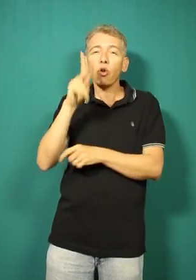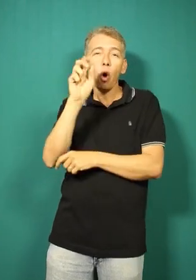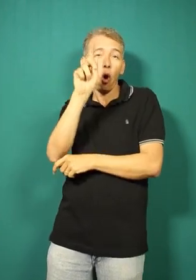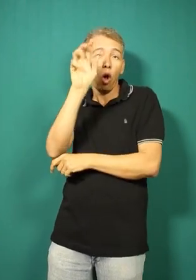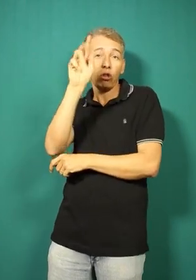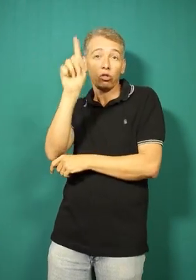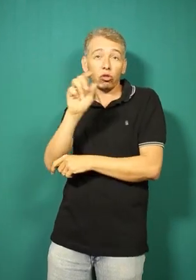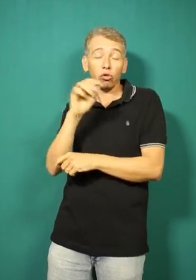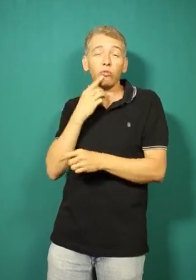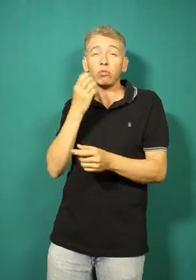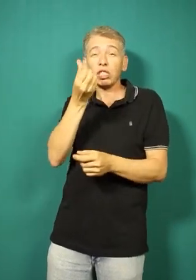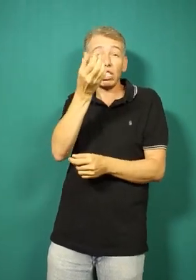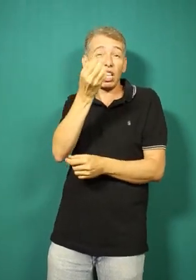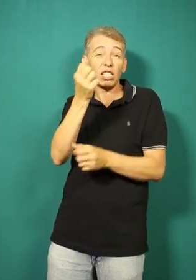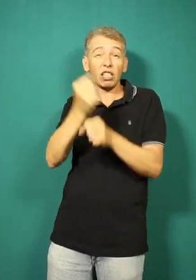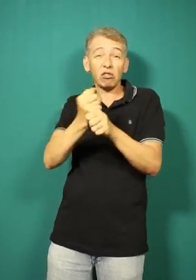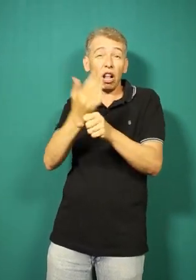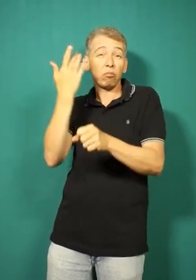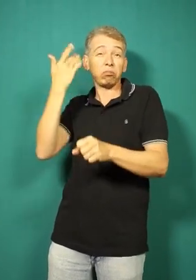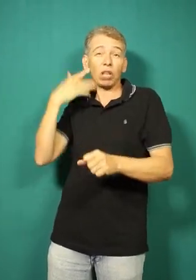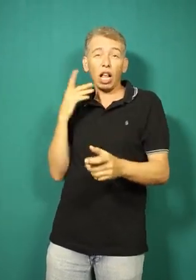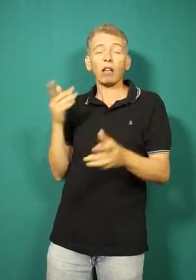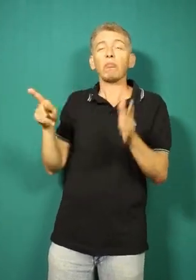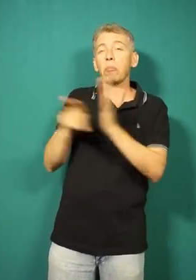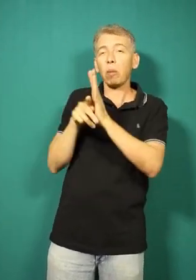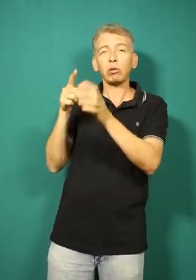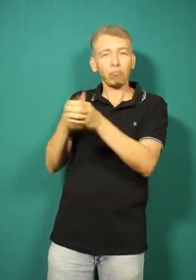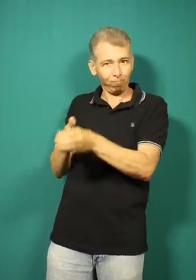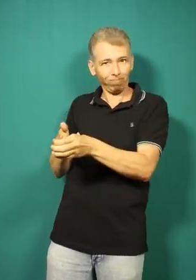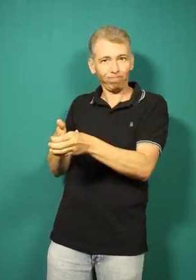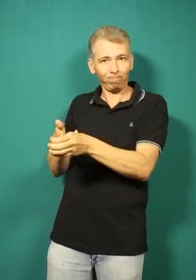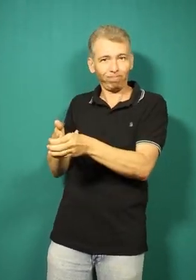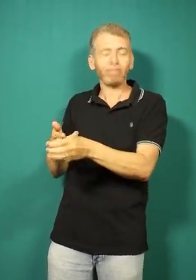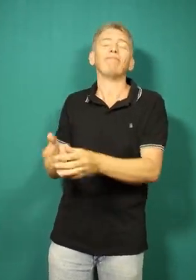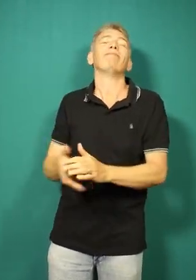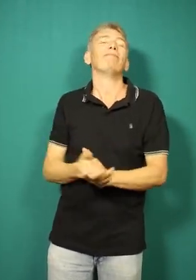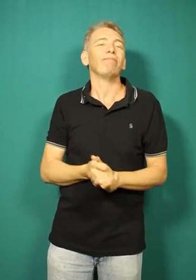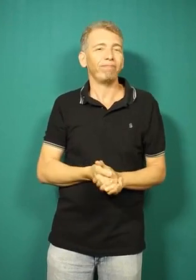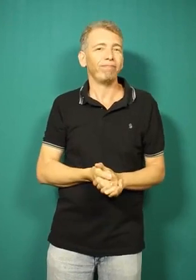clan, present Ishikawa Prefecture, 600 years ago.